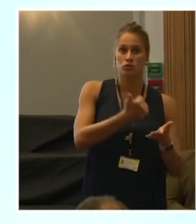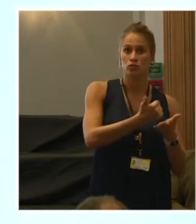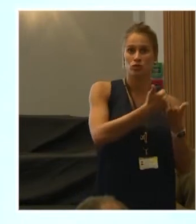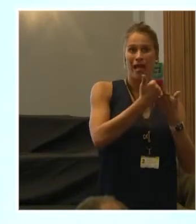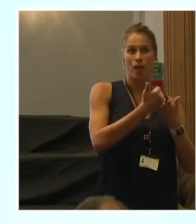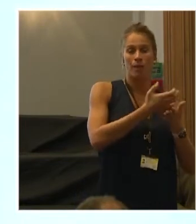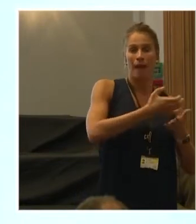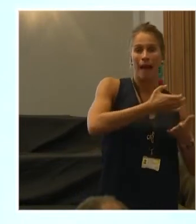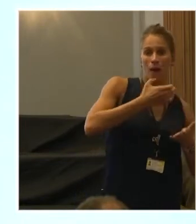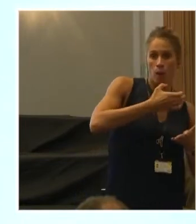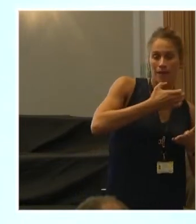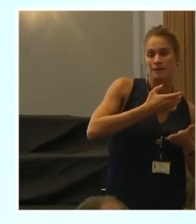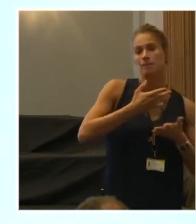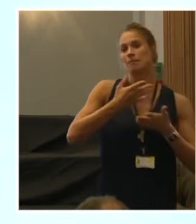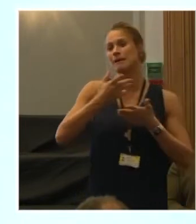to see if they could be of help.